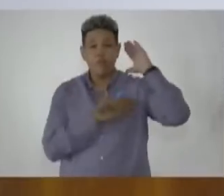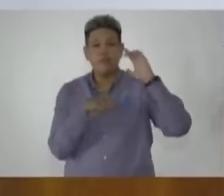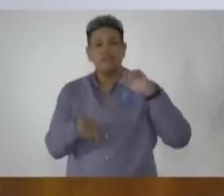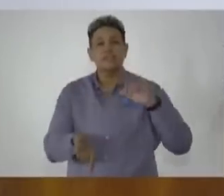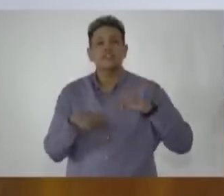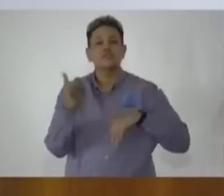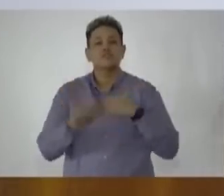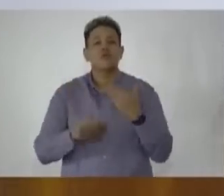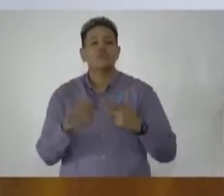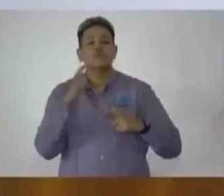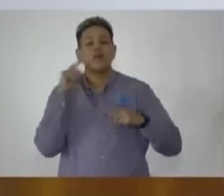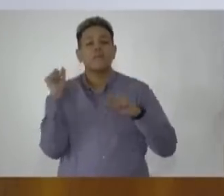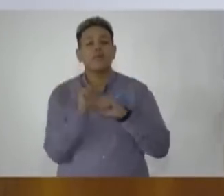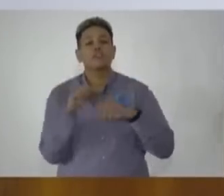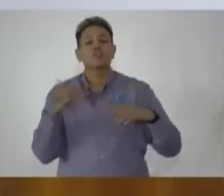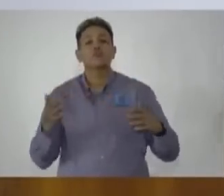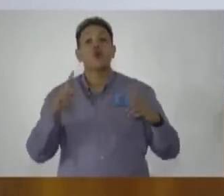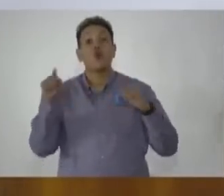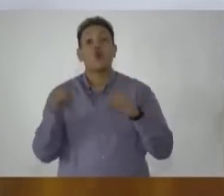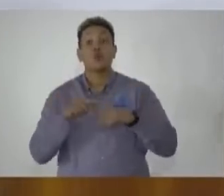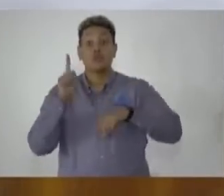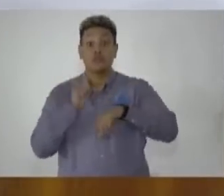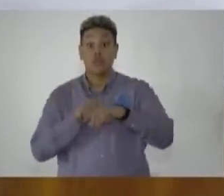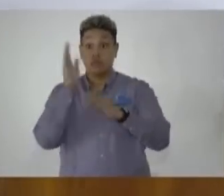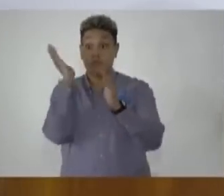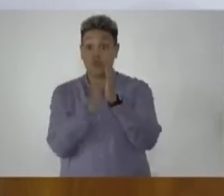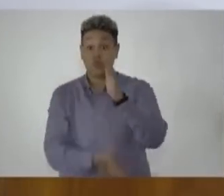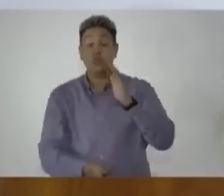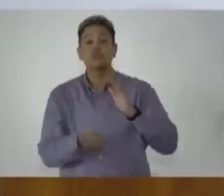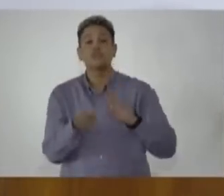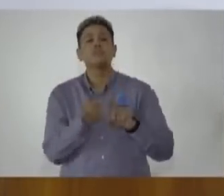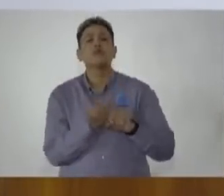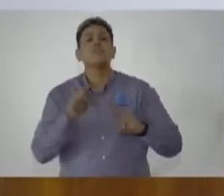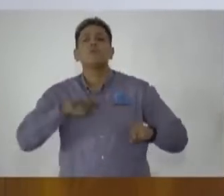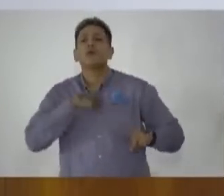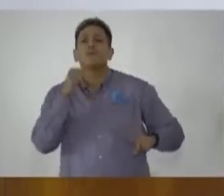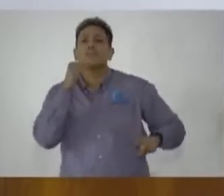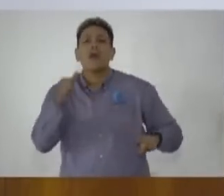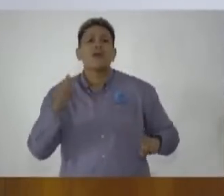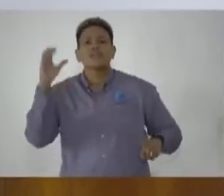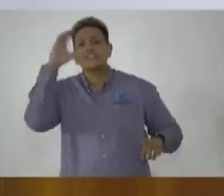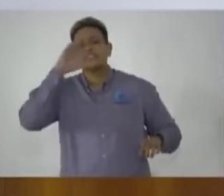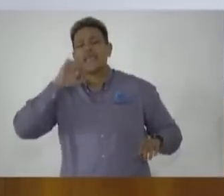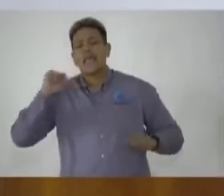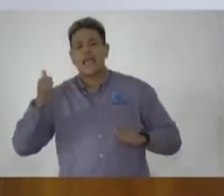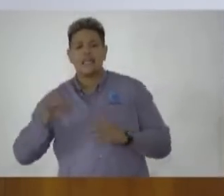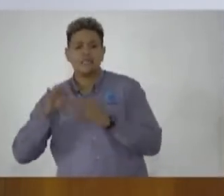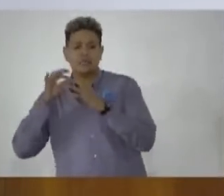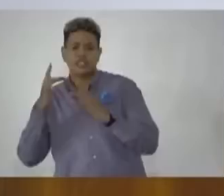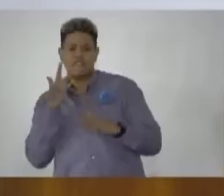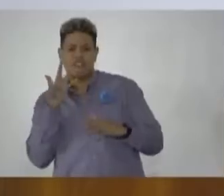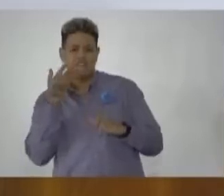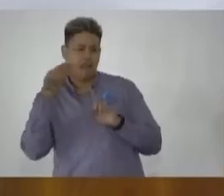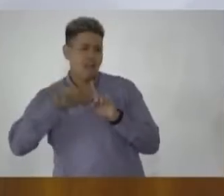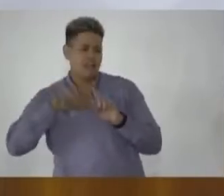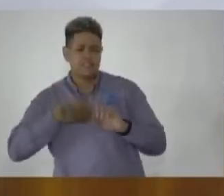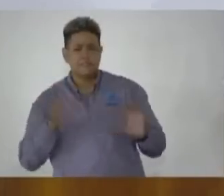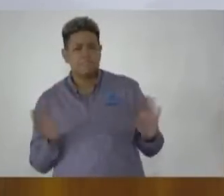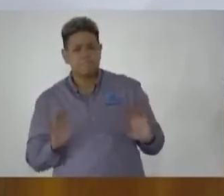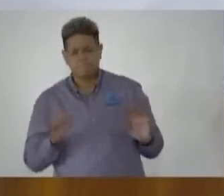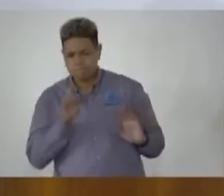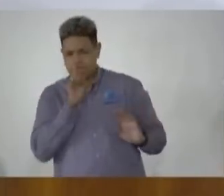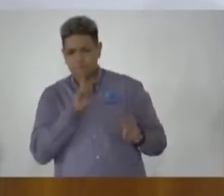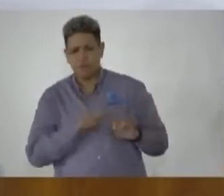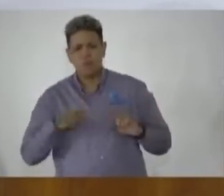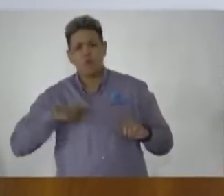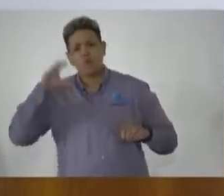this process to ensure at the end of the day that we are not seeking any special favors, but